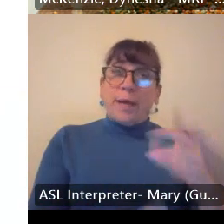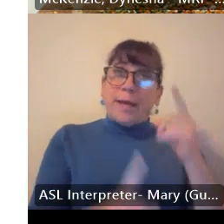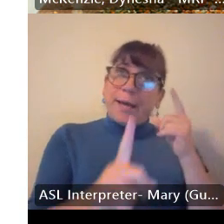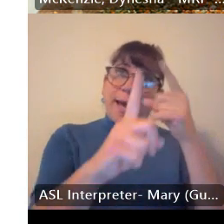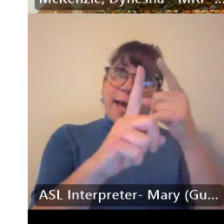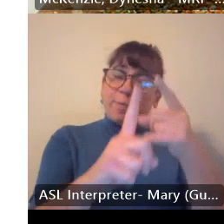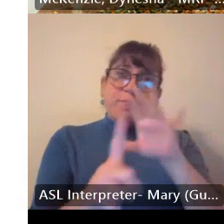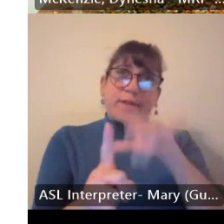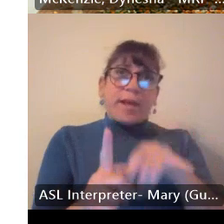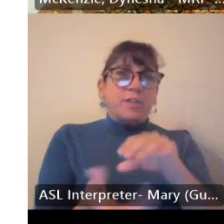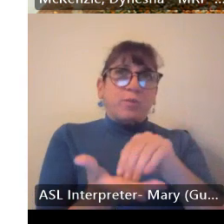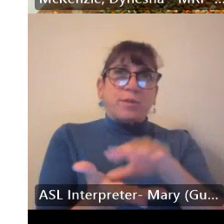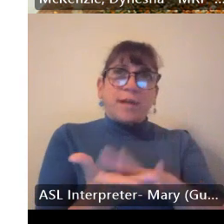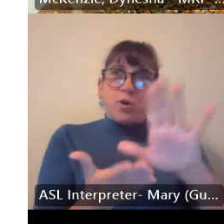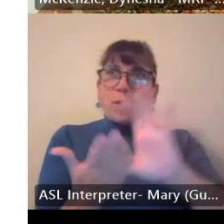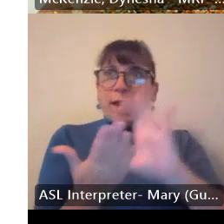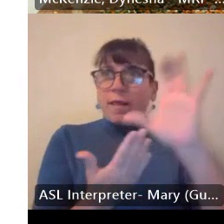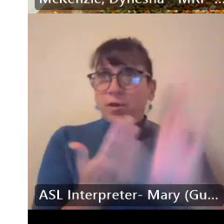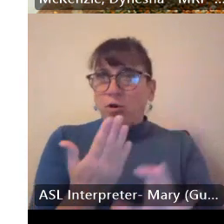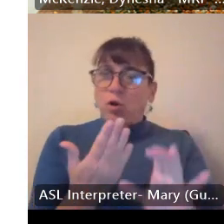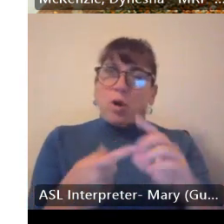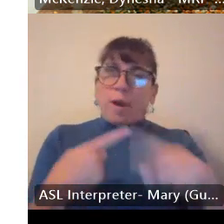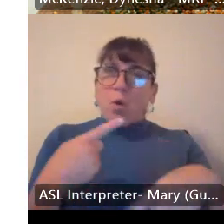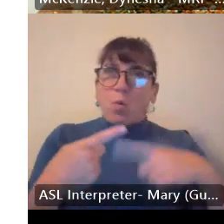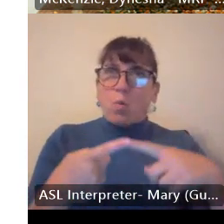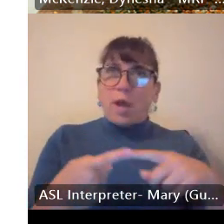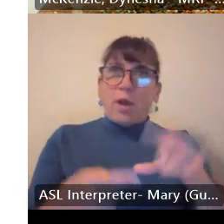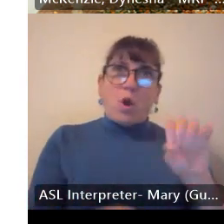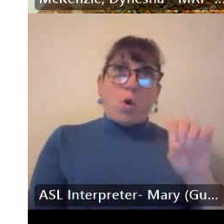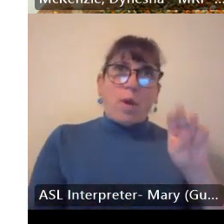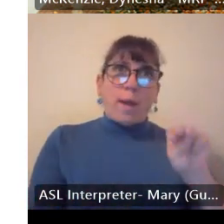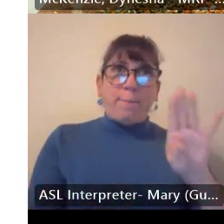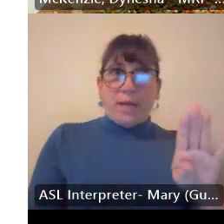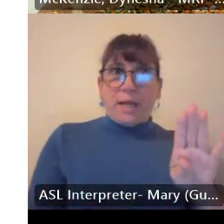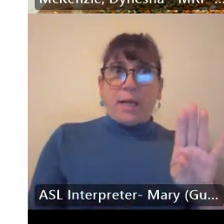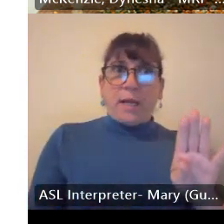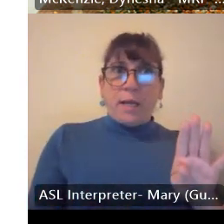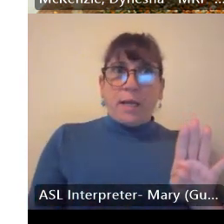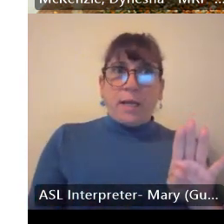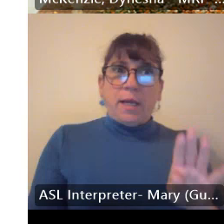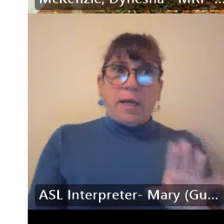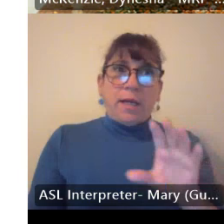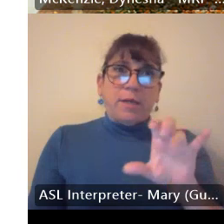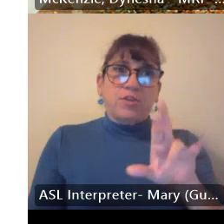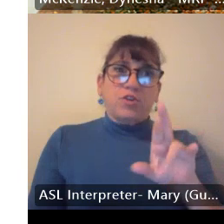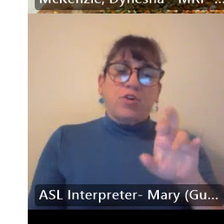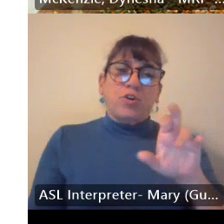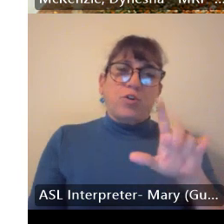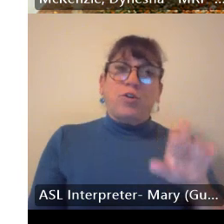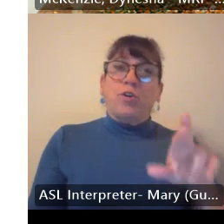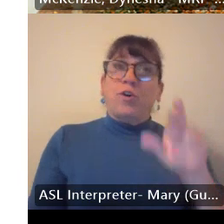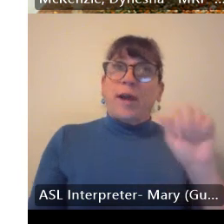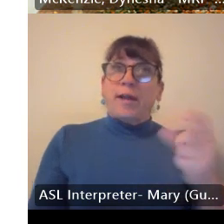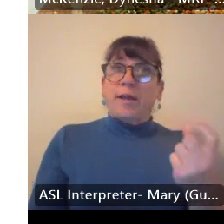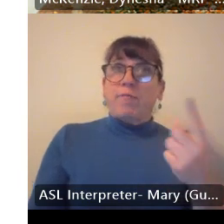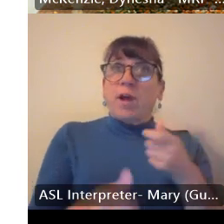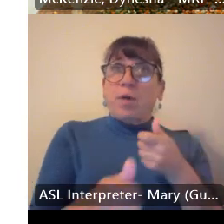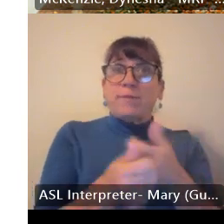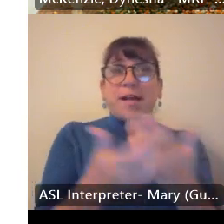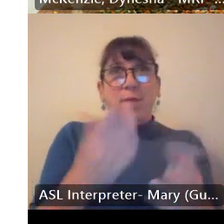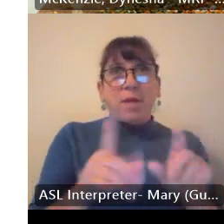calendar about when the OMB a Circular A-11 update might come